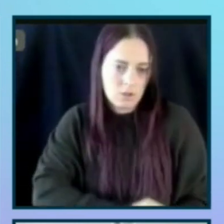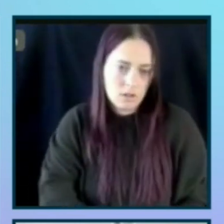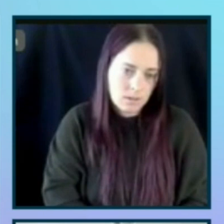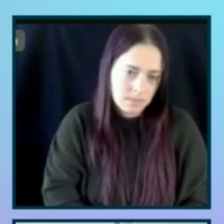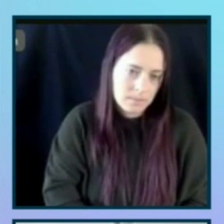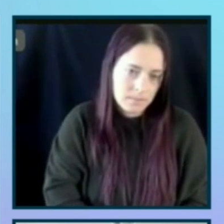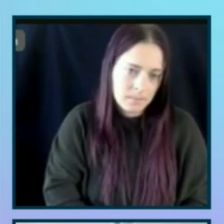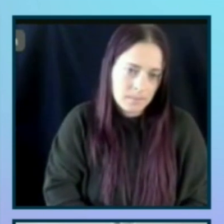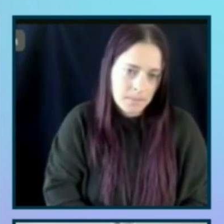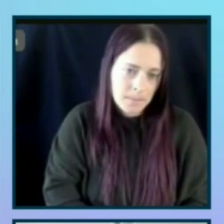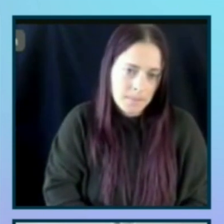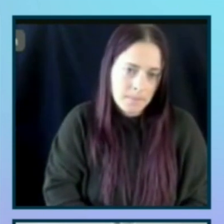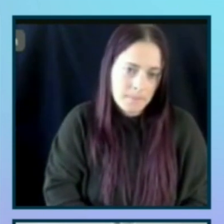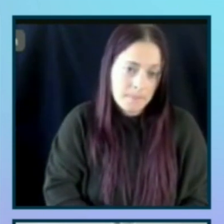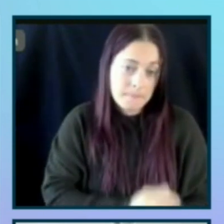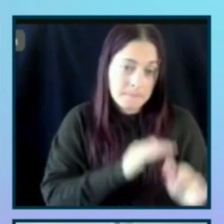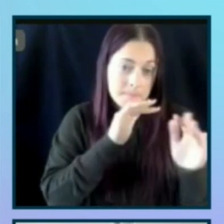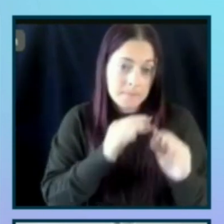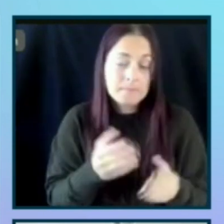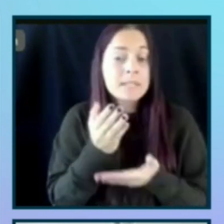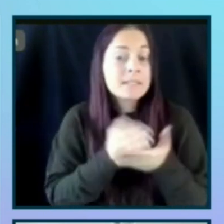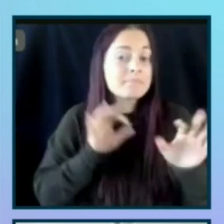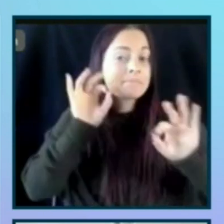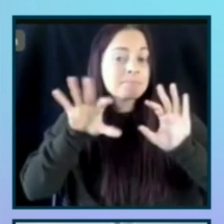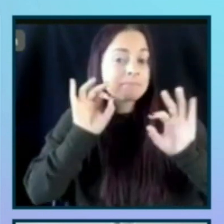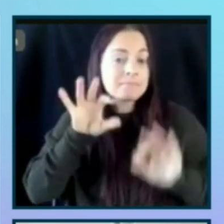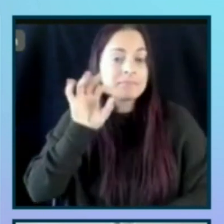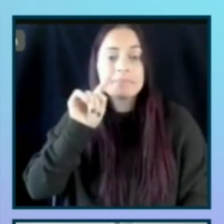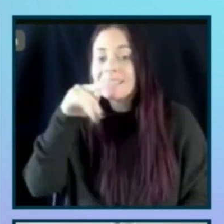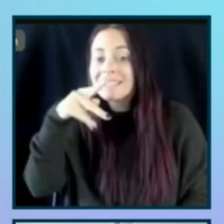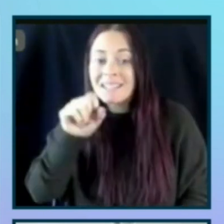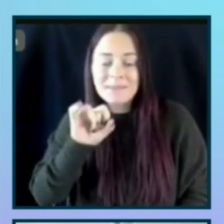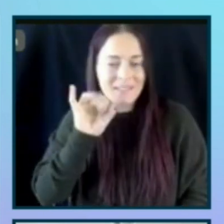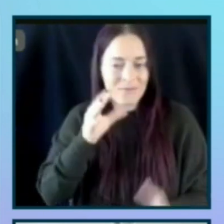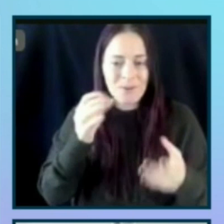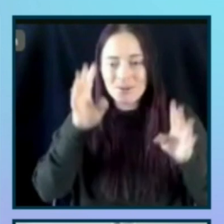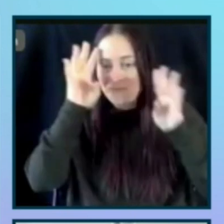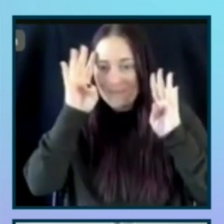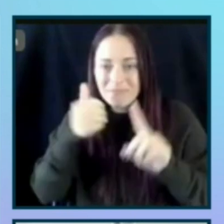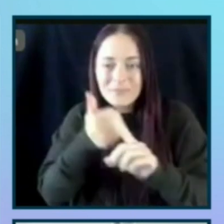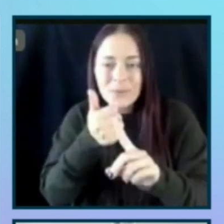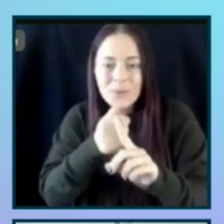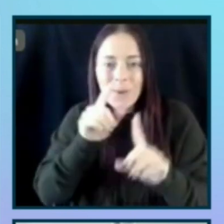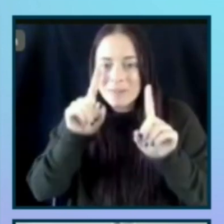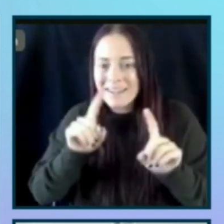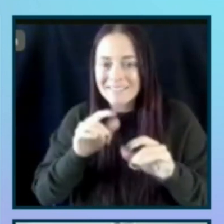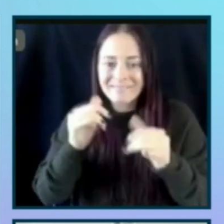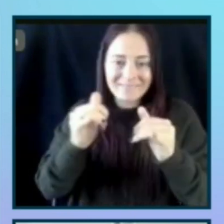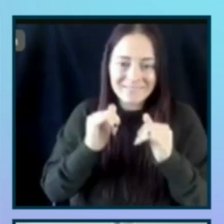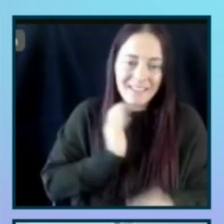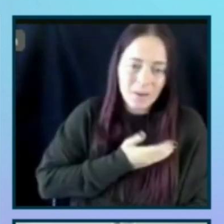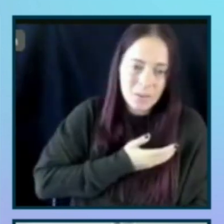And moving on to some tips if you'd like to try to create a Wizard of Oz test. The first tip is